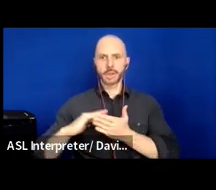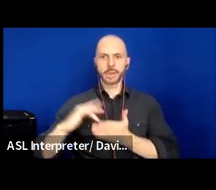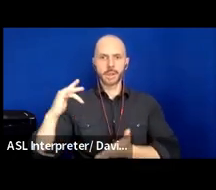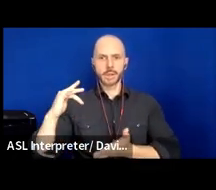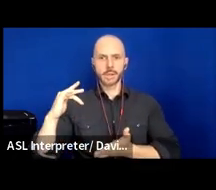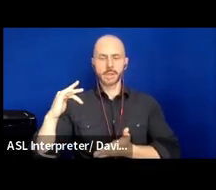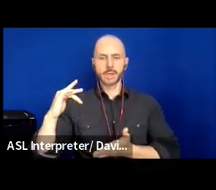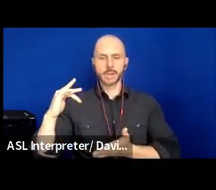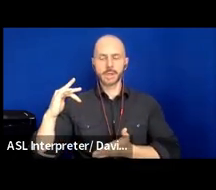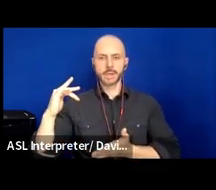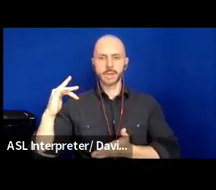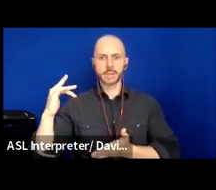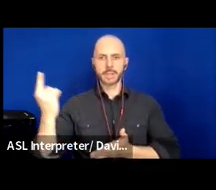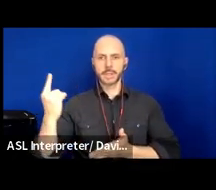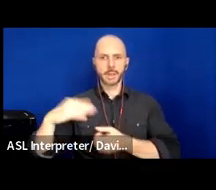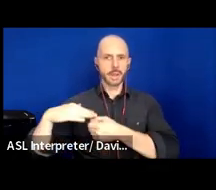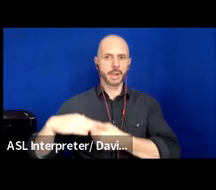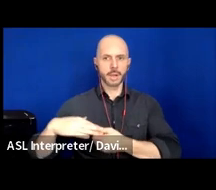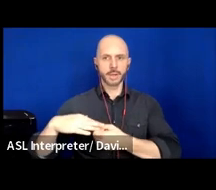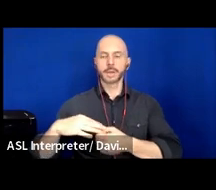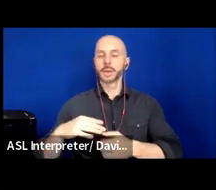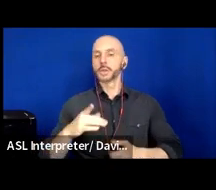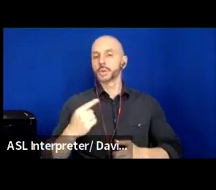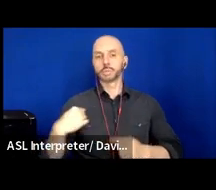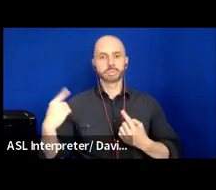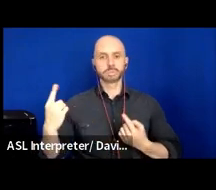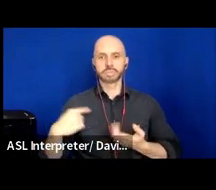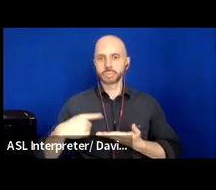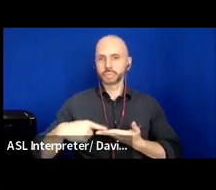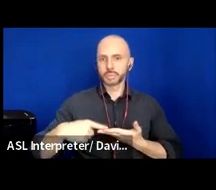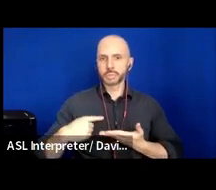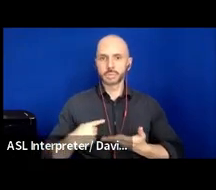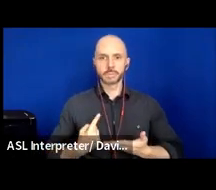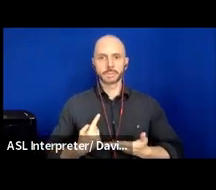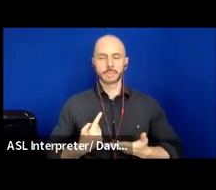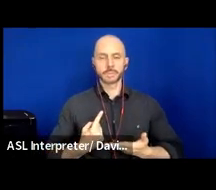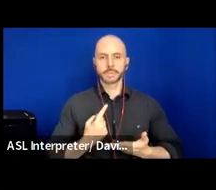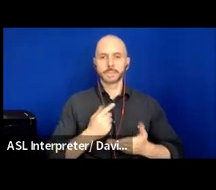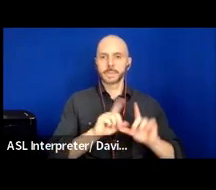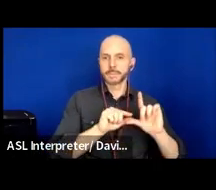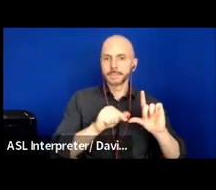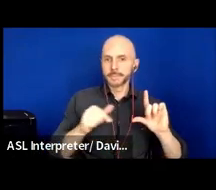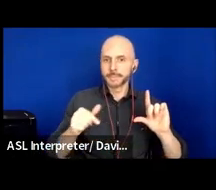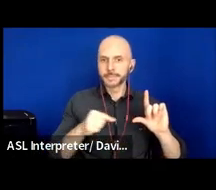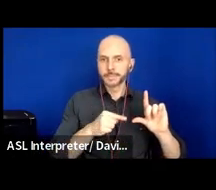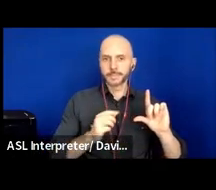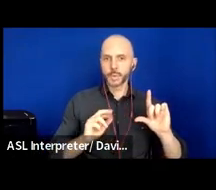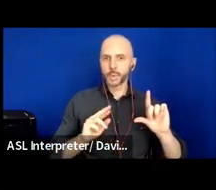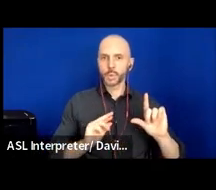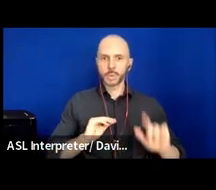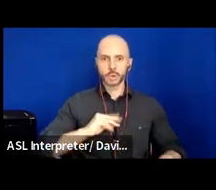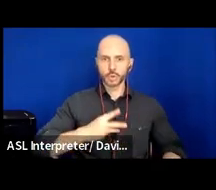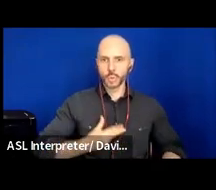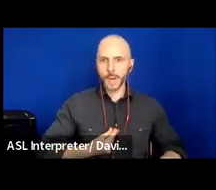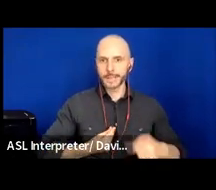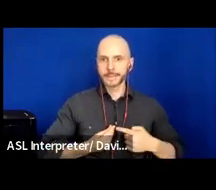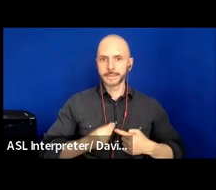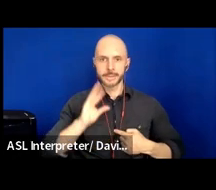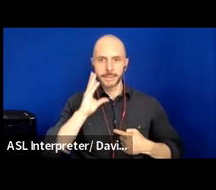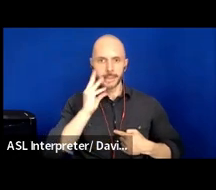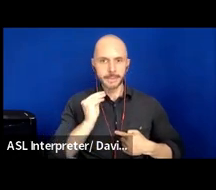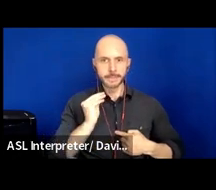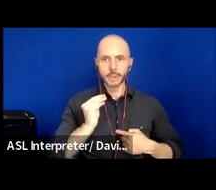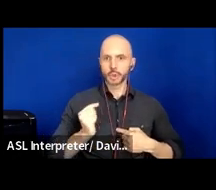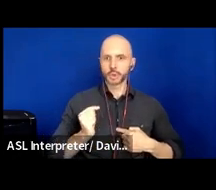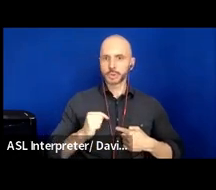like the question. So if you think about sexual orientation particularly, or trans experience, you know, those of us who have either had to decide,